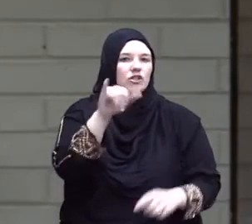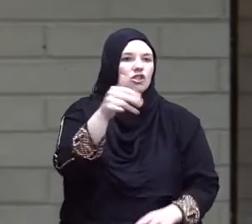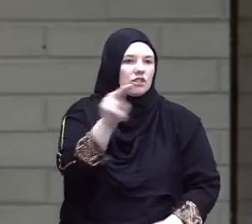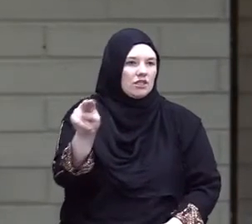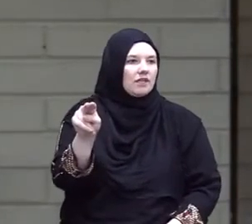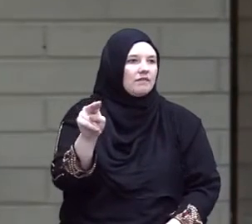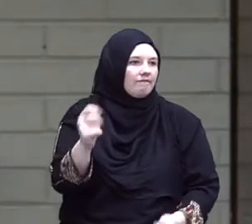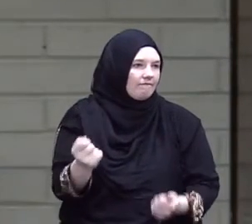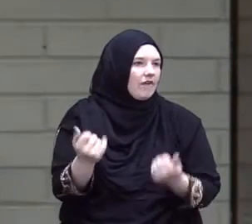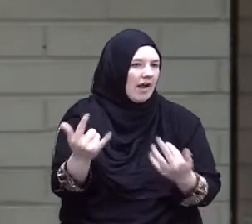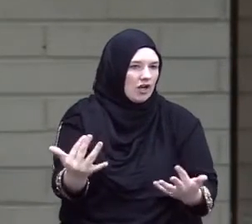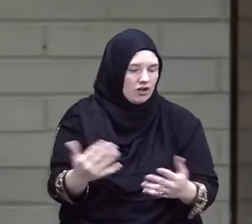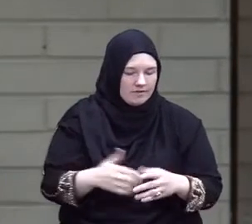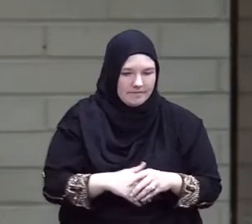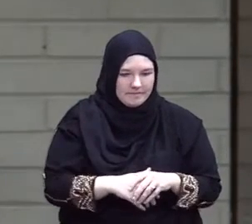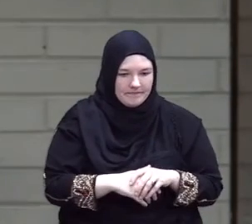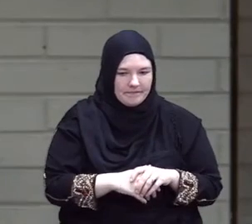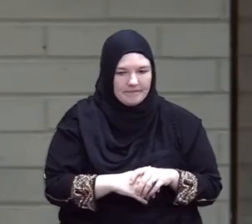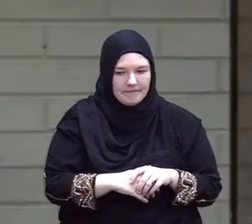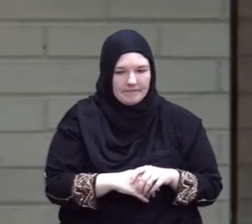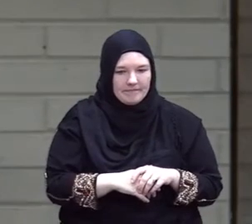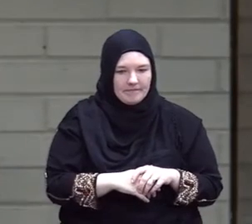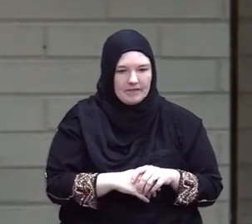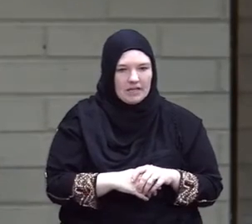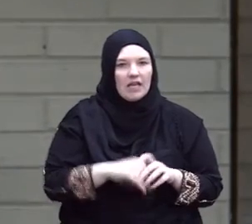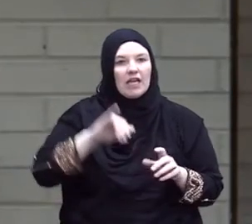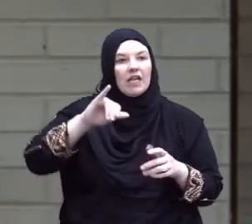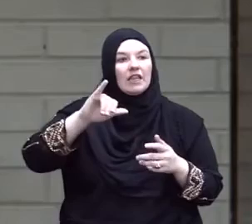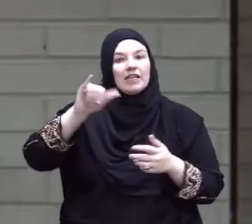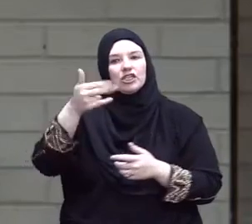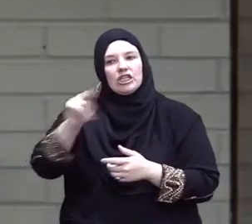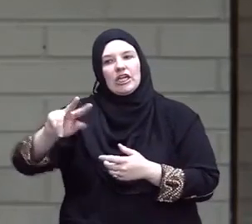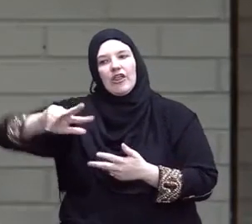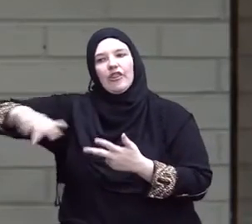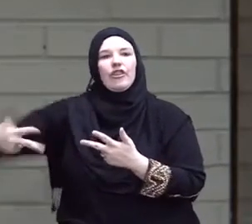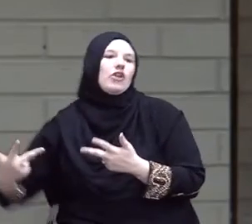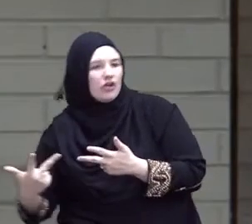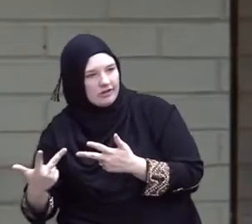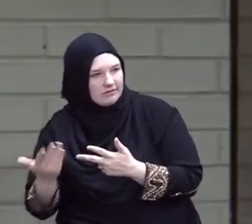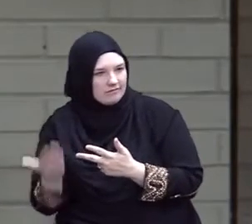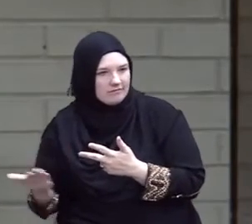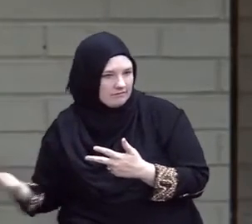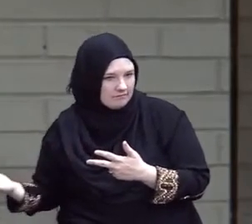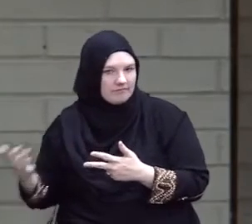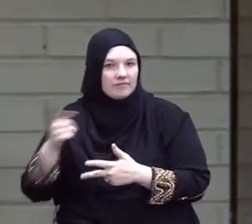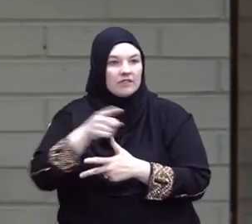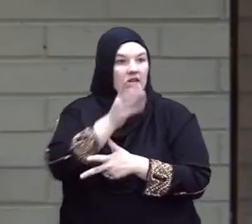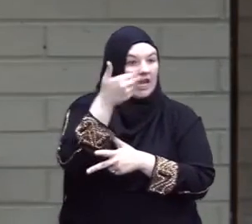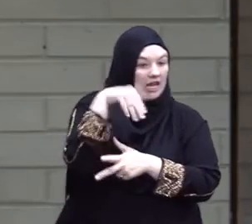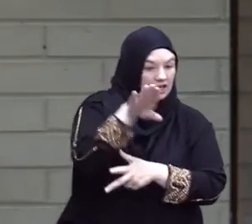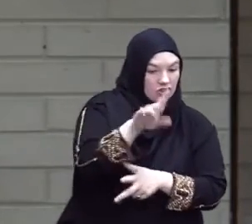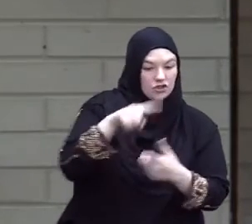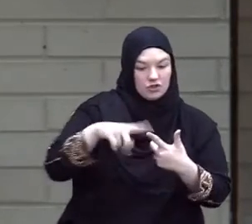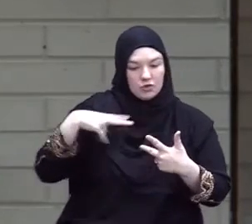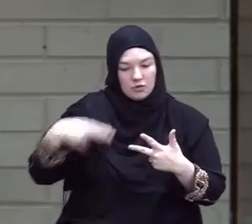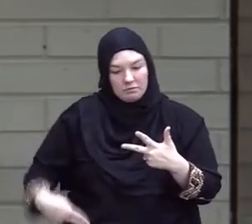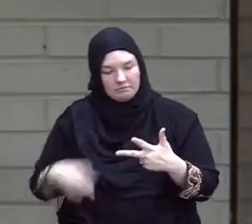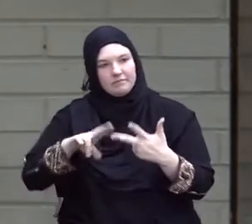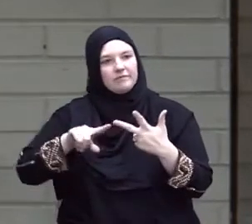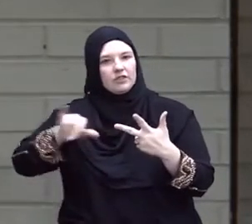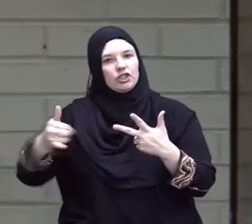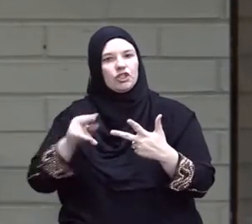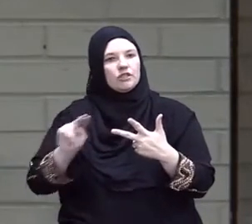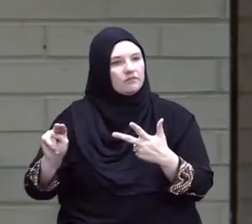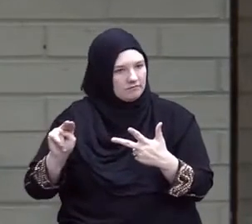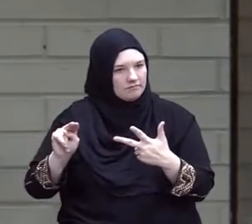jinn. And the jinn is a third creature. The angels, the humans, and